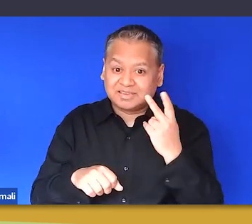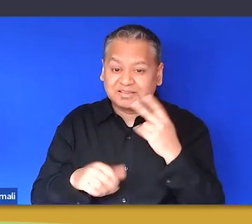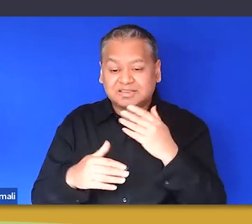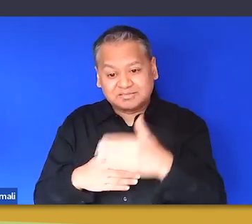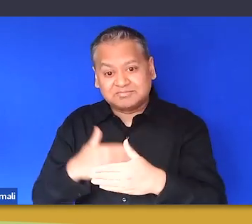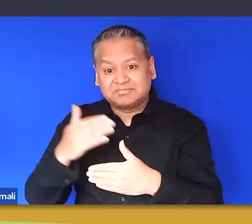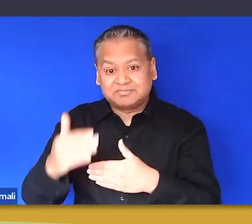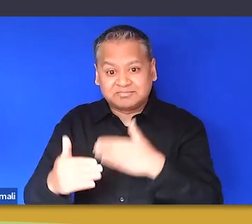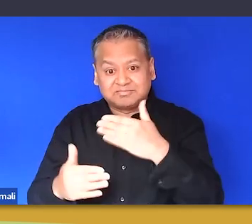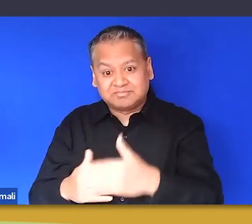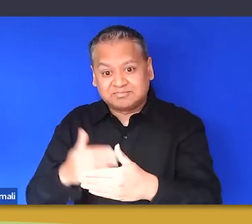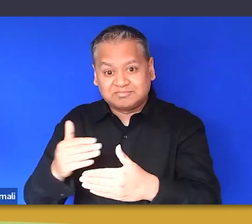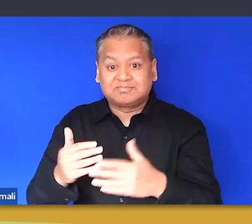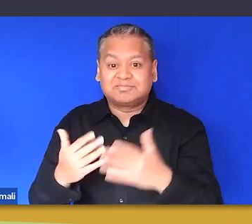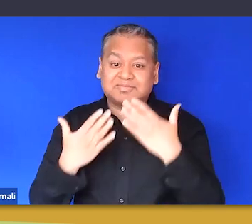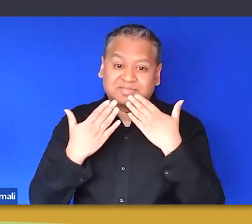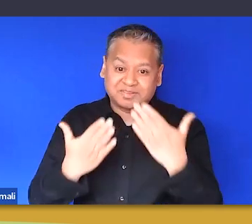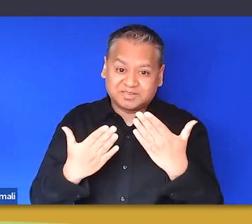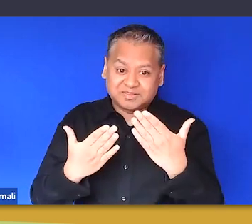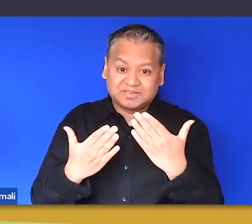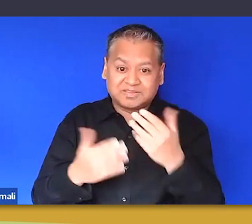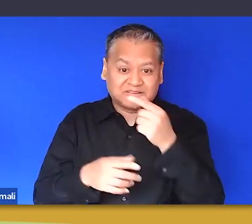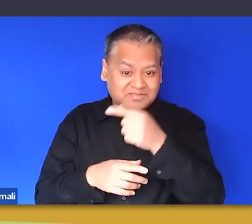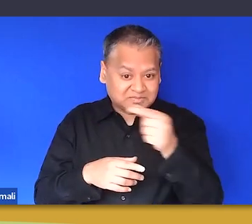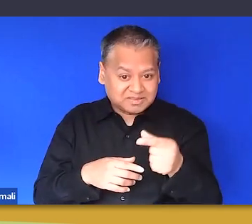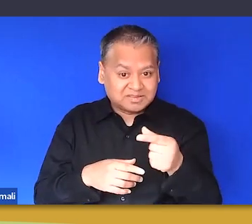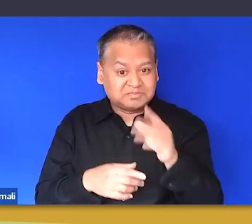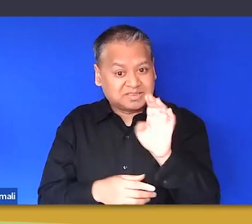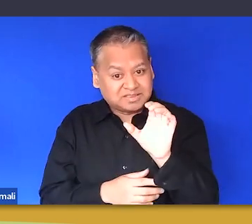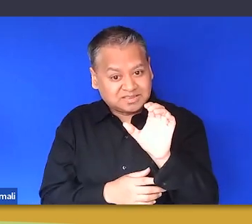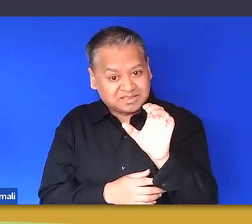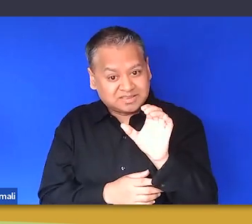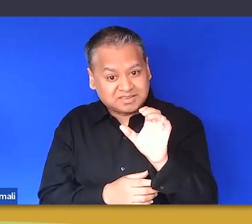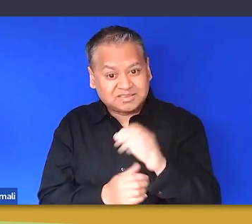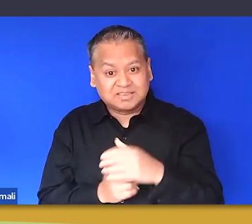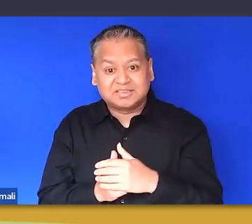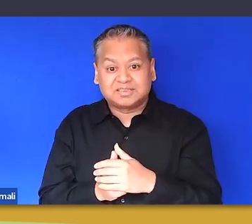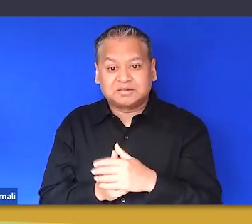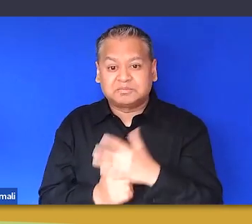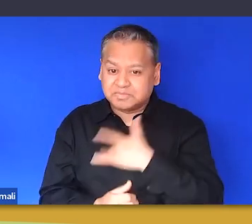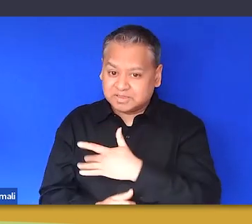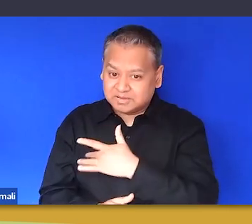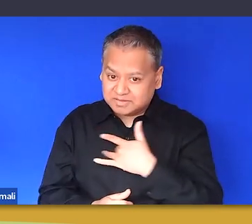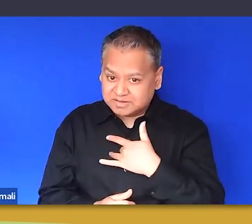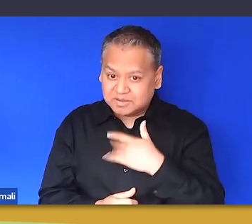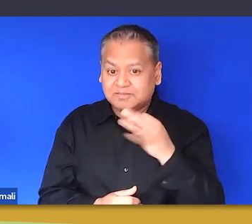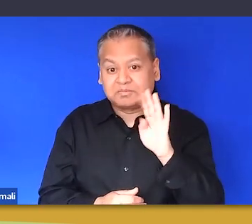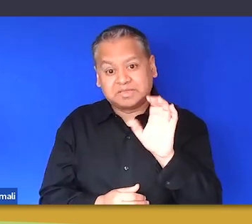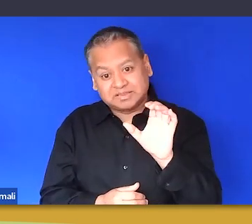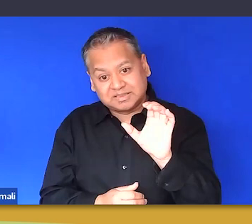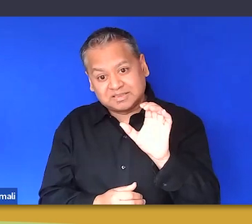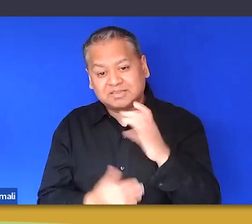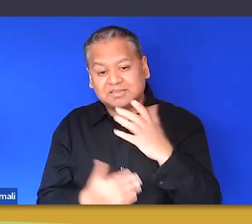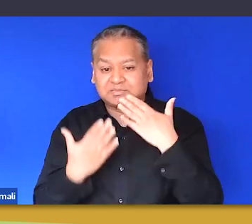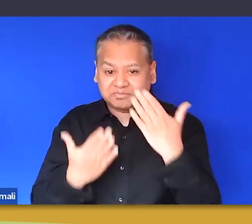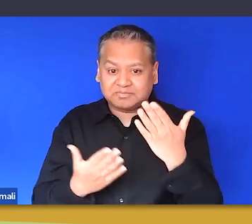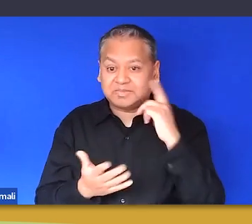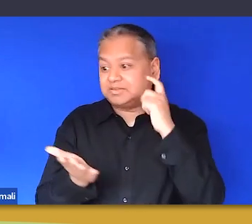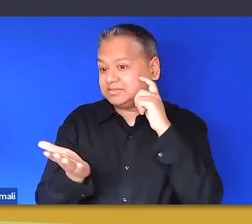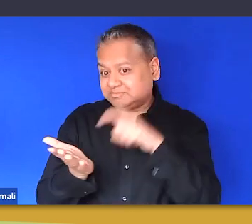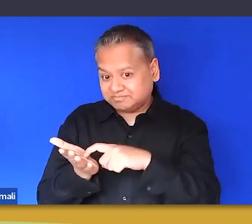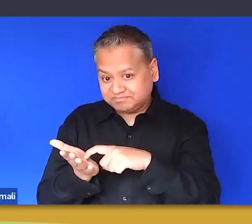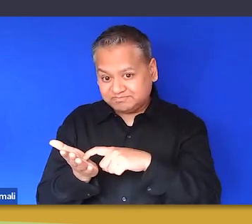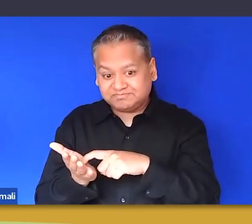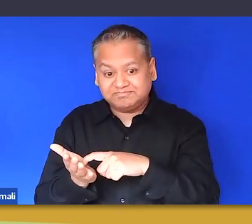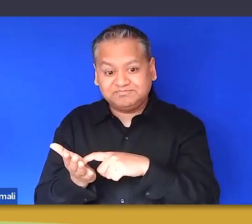government of BC, the province of BC, sorry, for recognizing the steps that are being made towards the